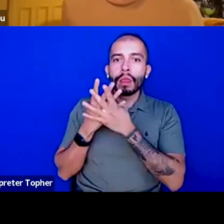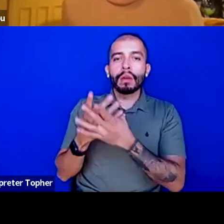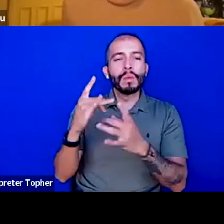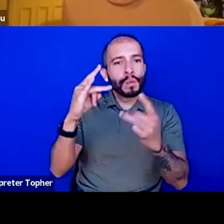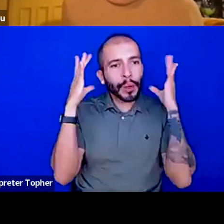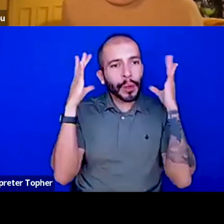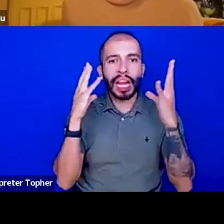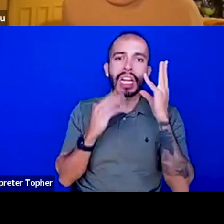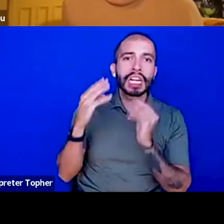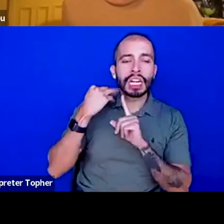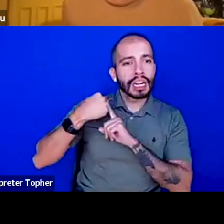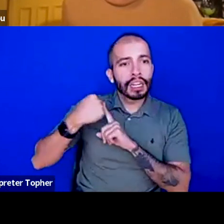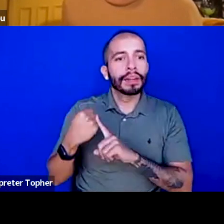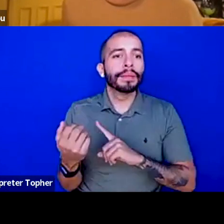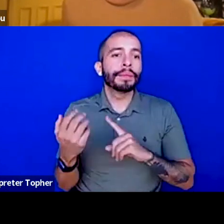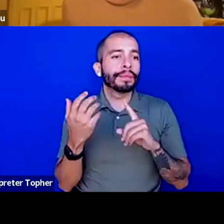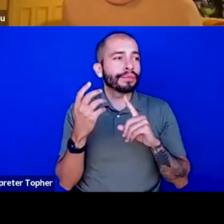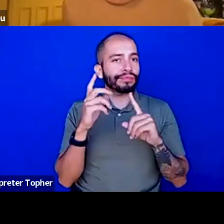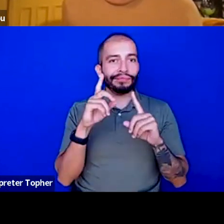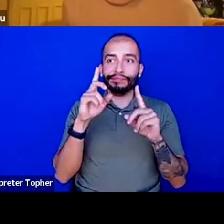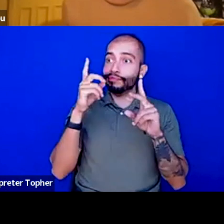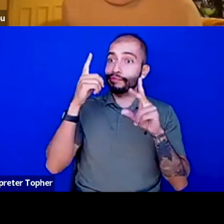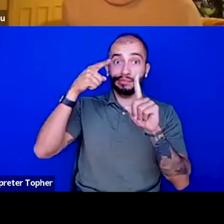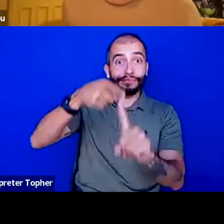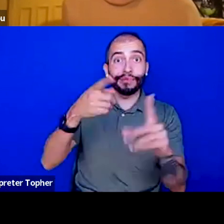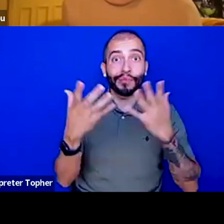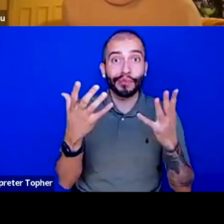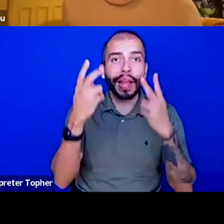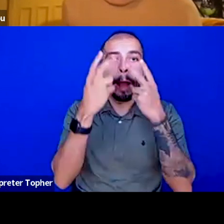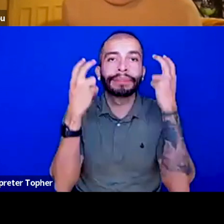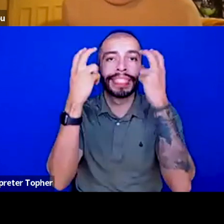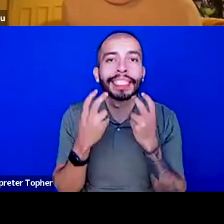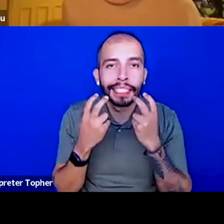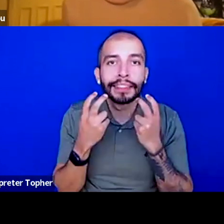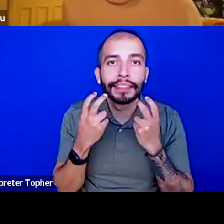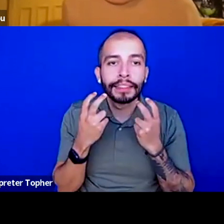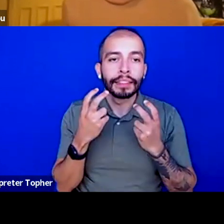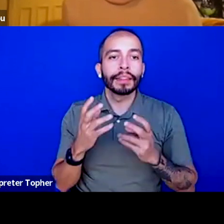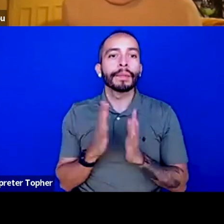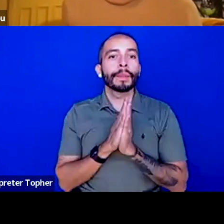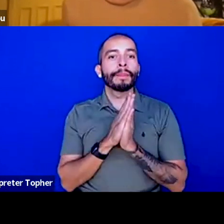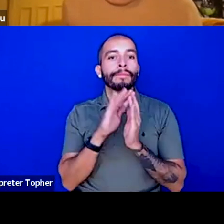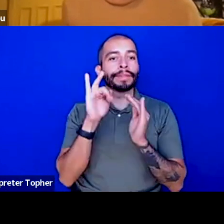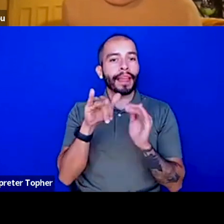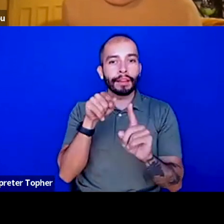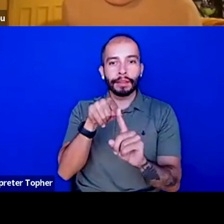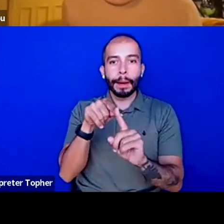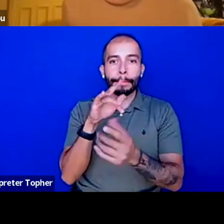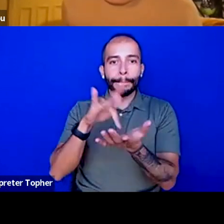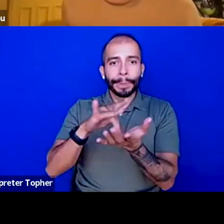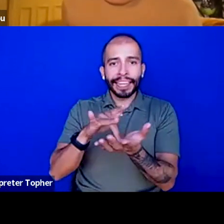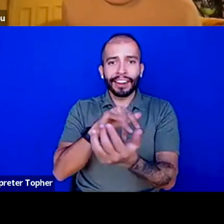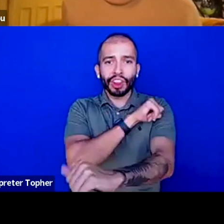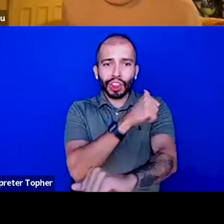capital, how the development of medical authority in this country is entangled with that, so